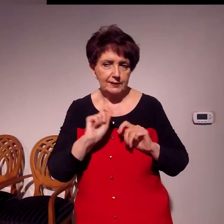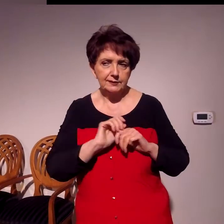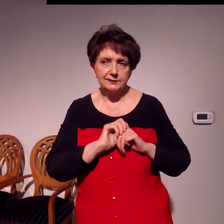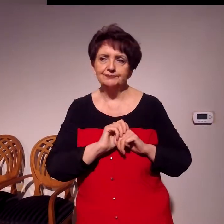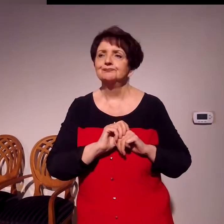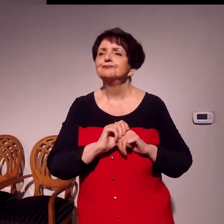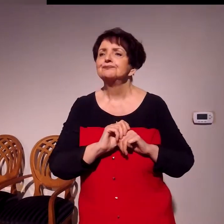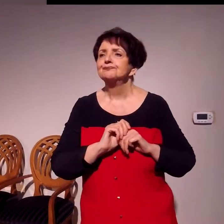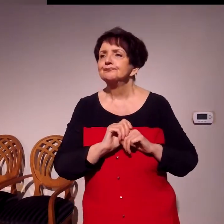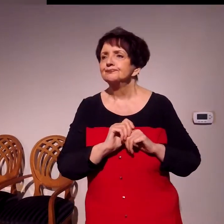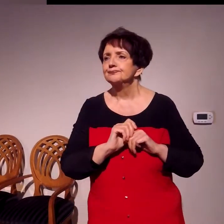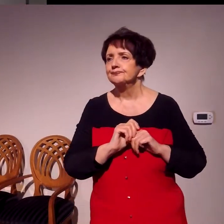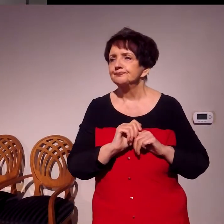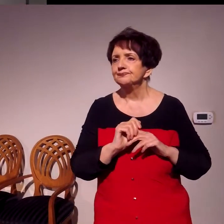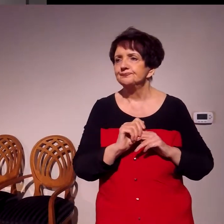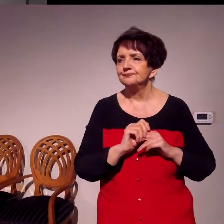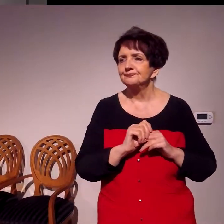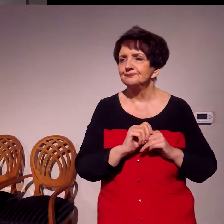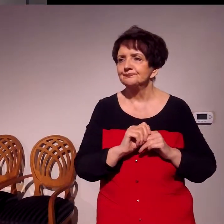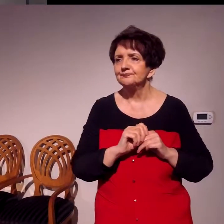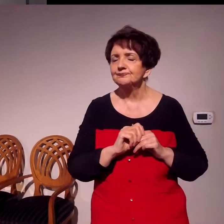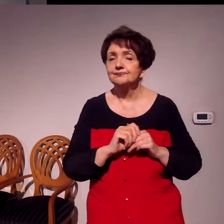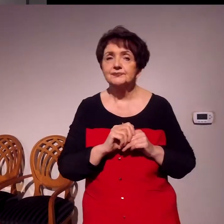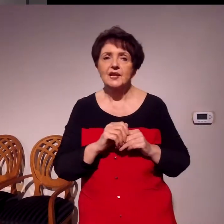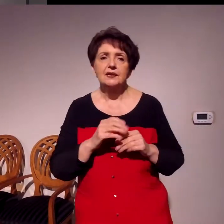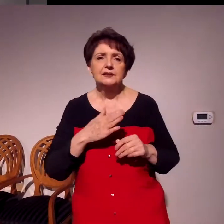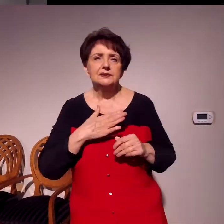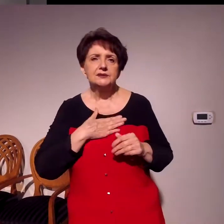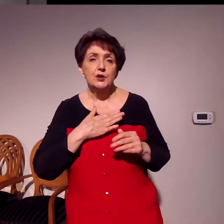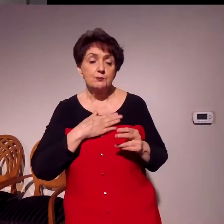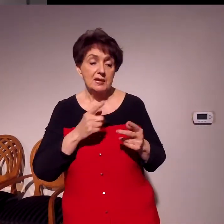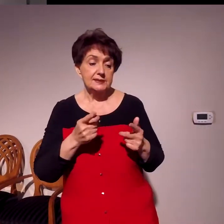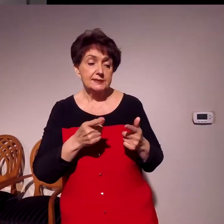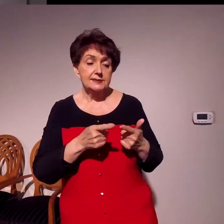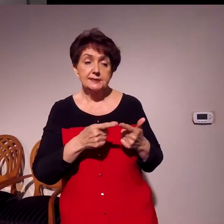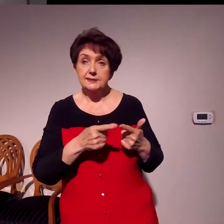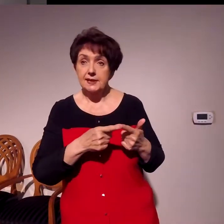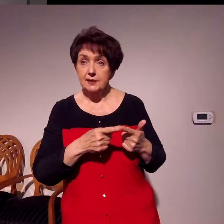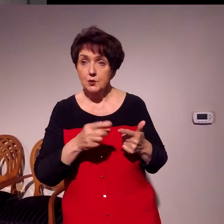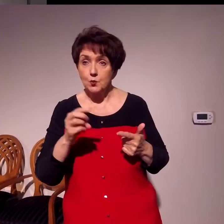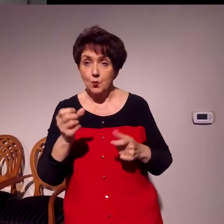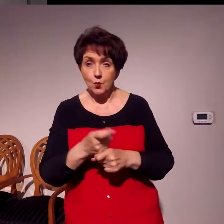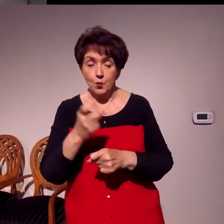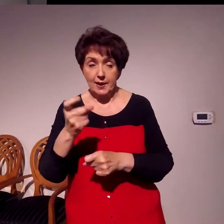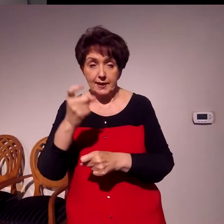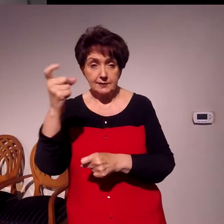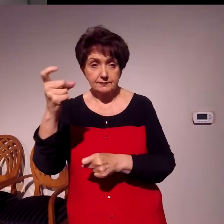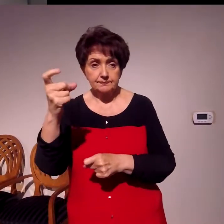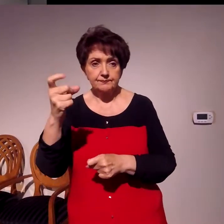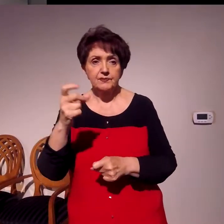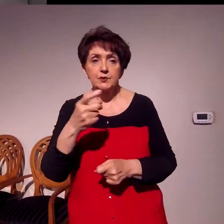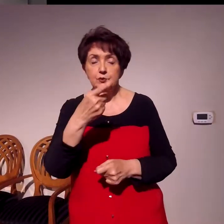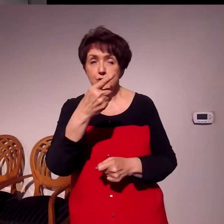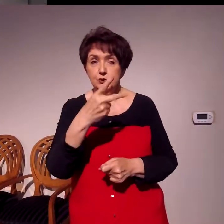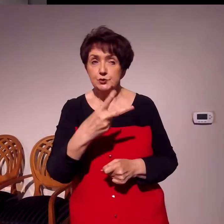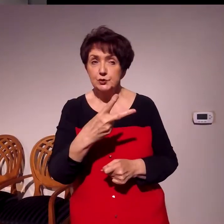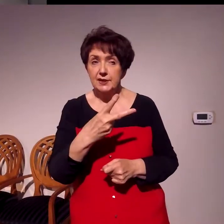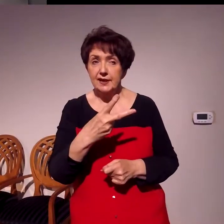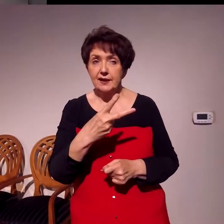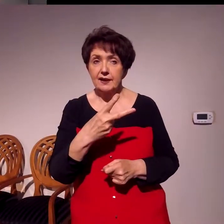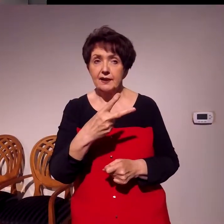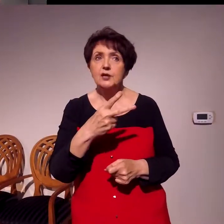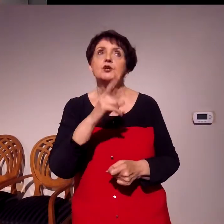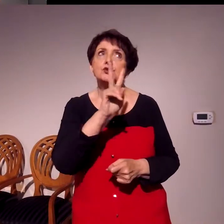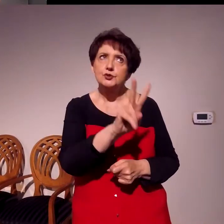sentence. Right? So my second win was 2.5 years later when I discovered